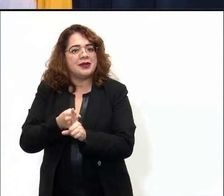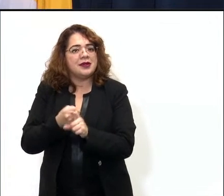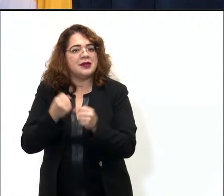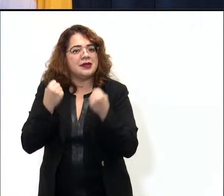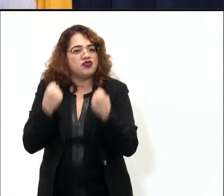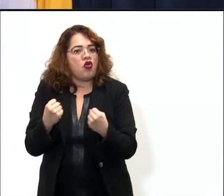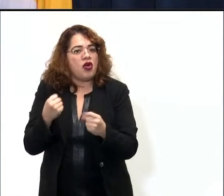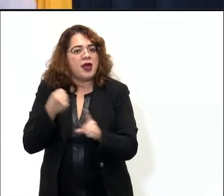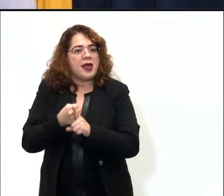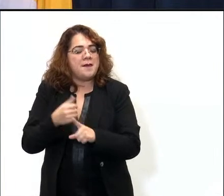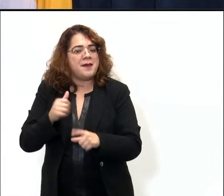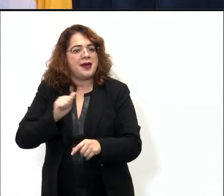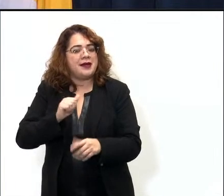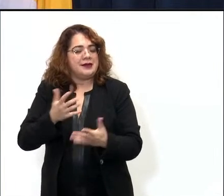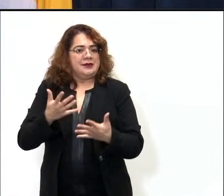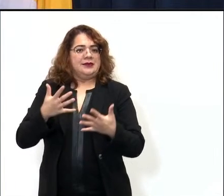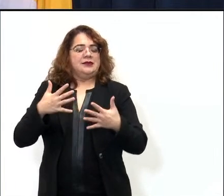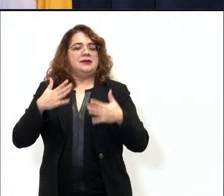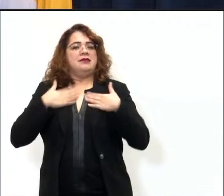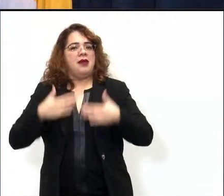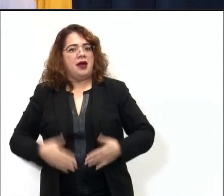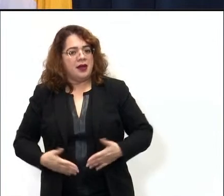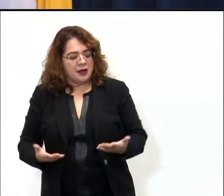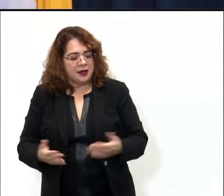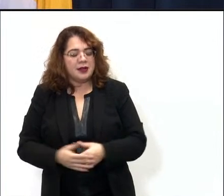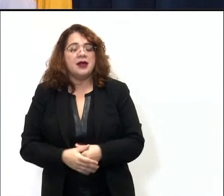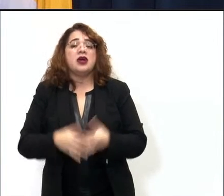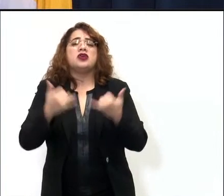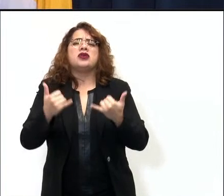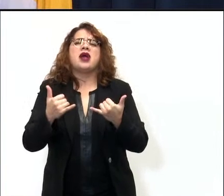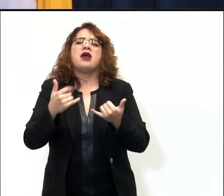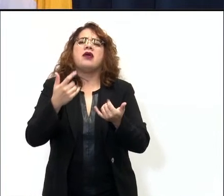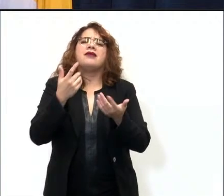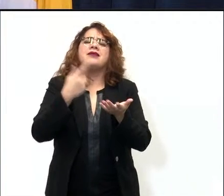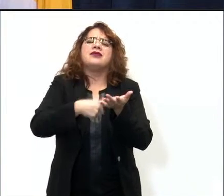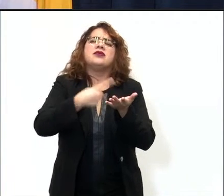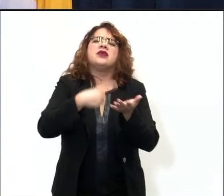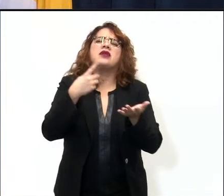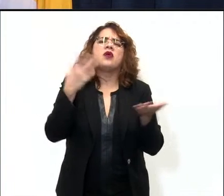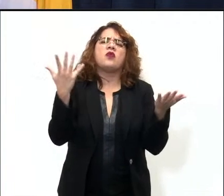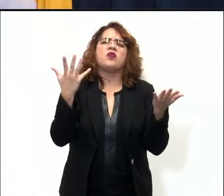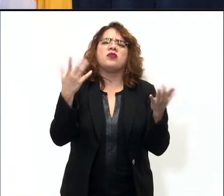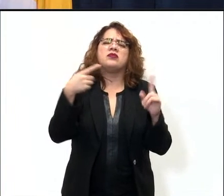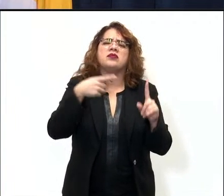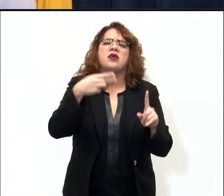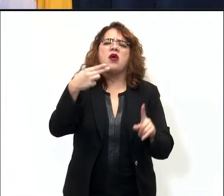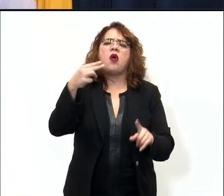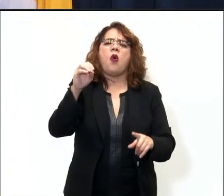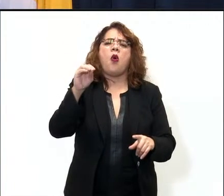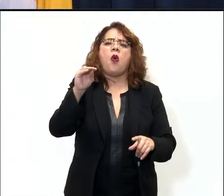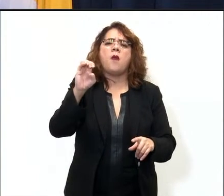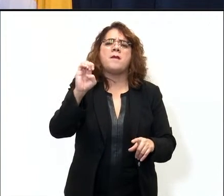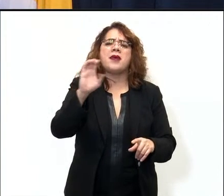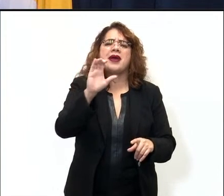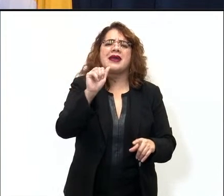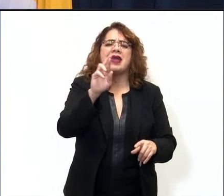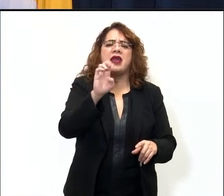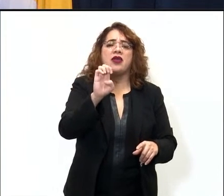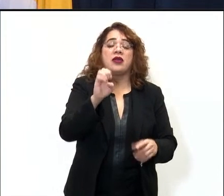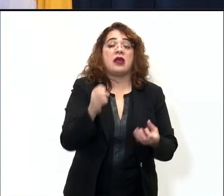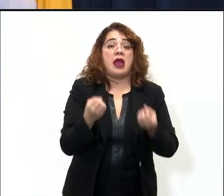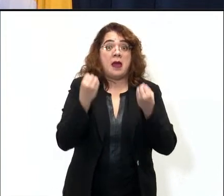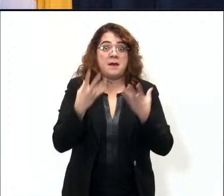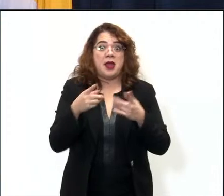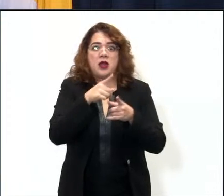on, I want to share a little bit about what does it mean to do home care. So, we're thankful that not everybody ends up in the hospital and that you